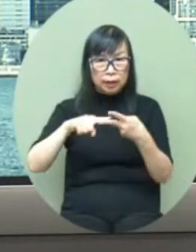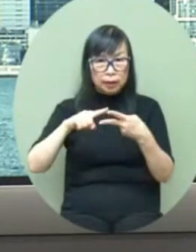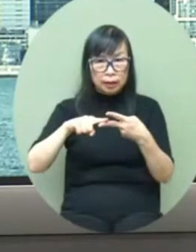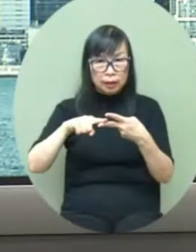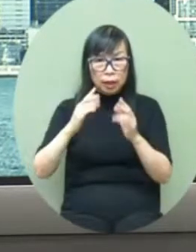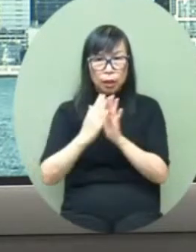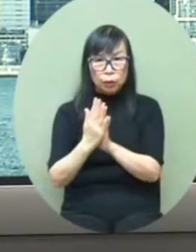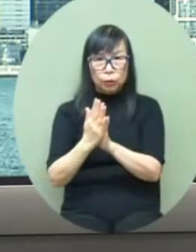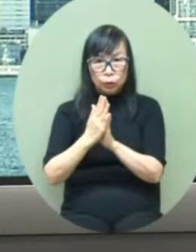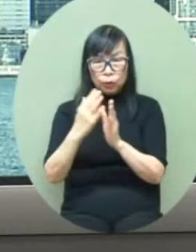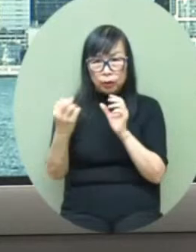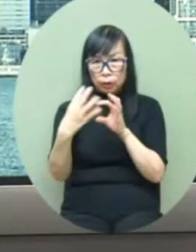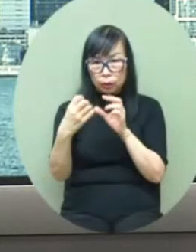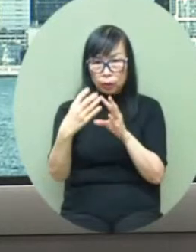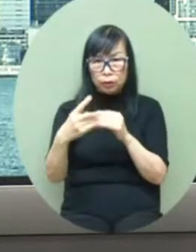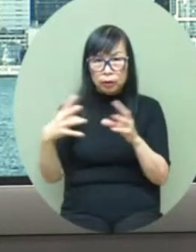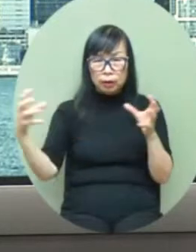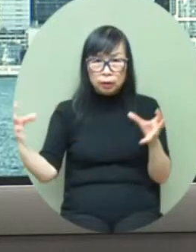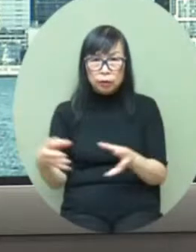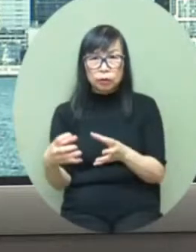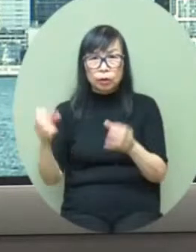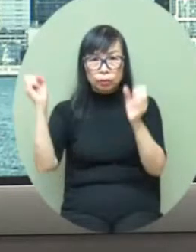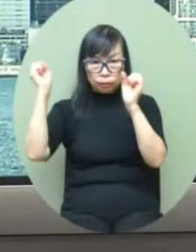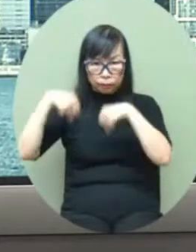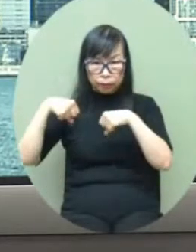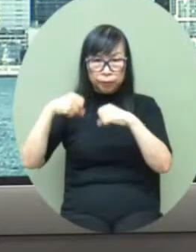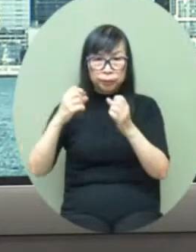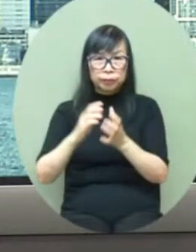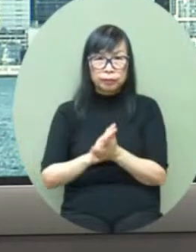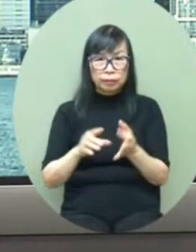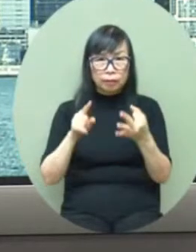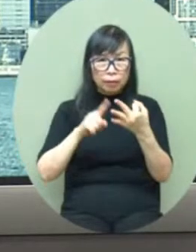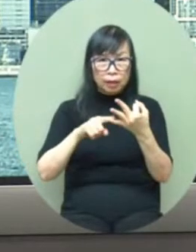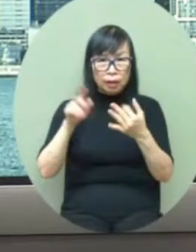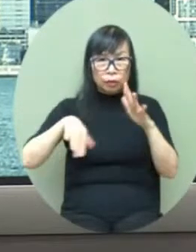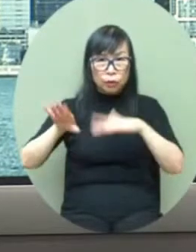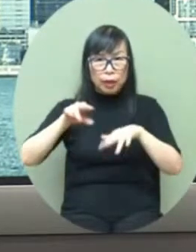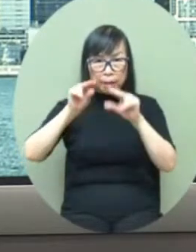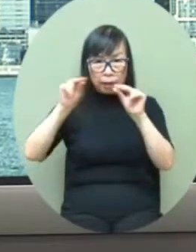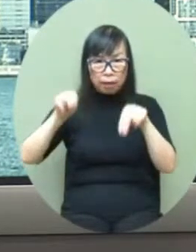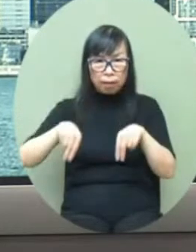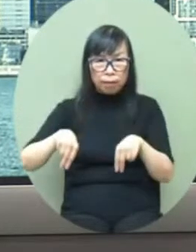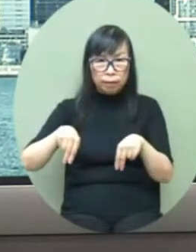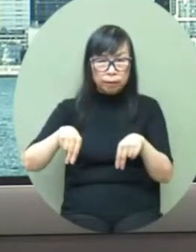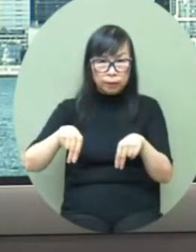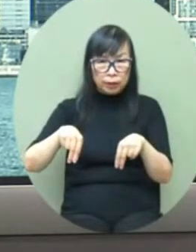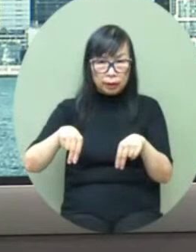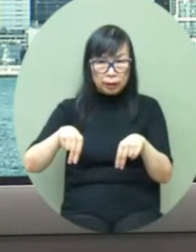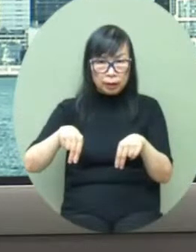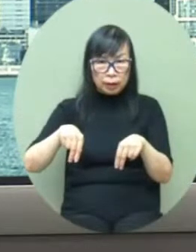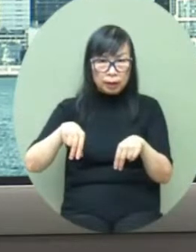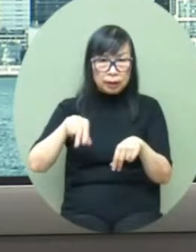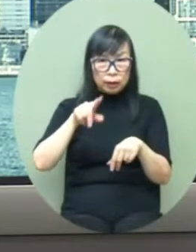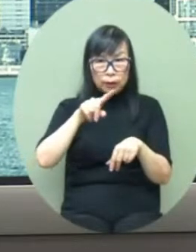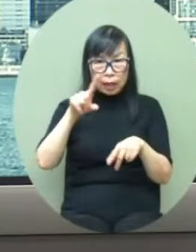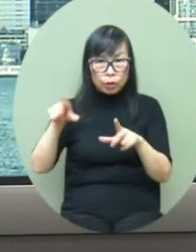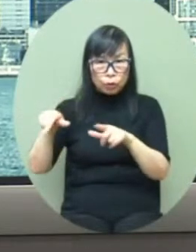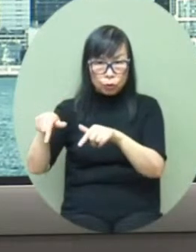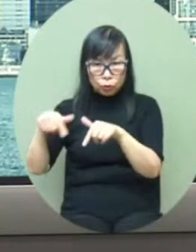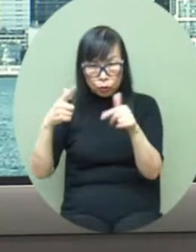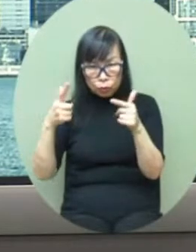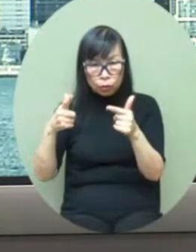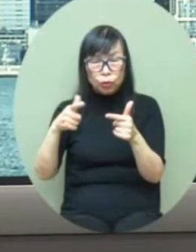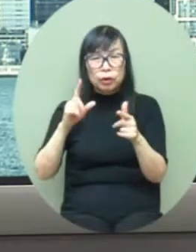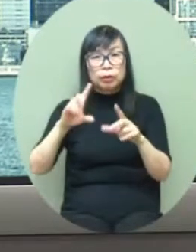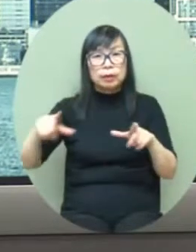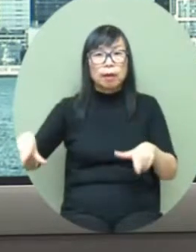towards the same goal. We communicate to forge consensus. 3,